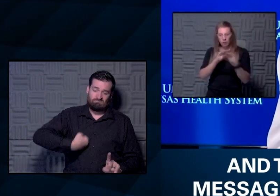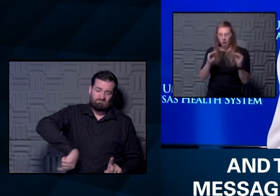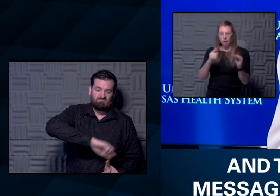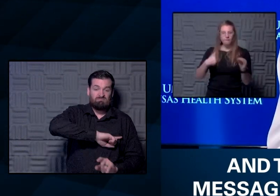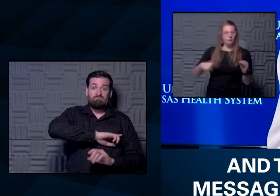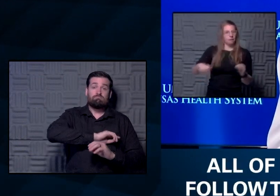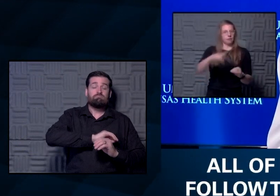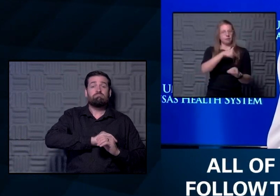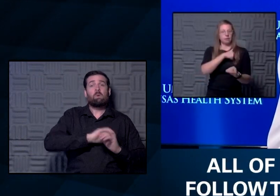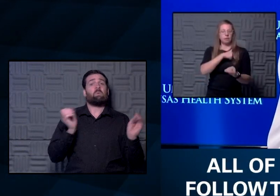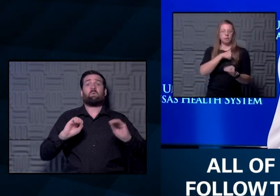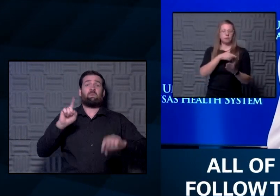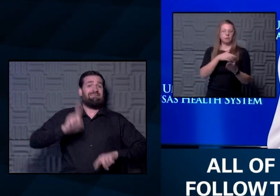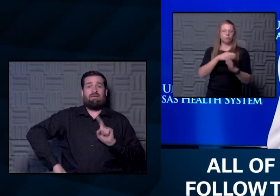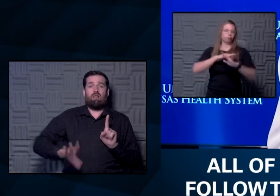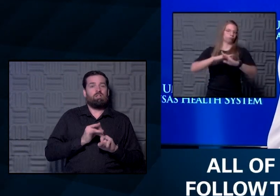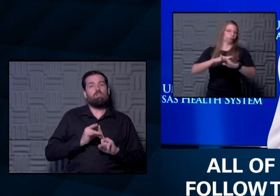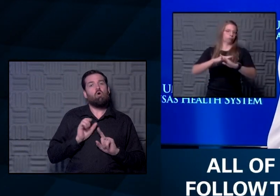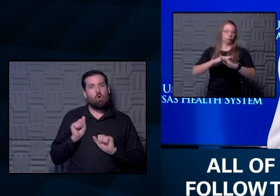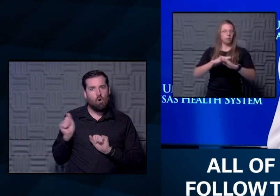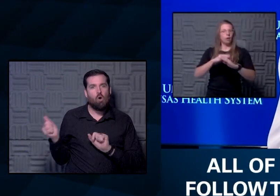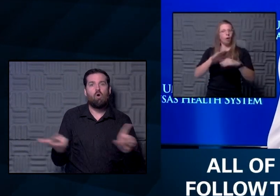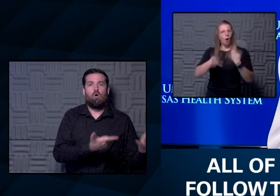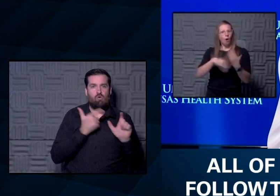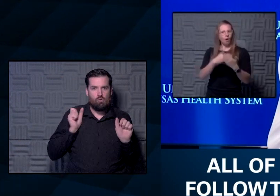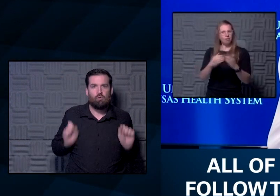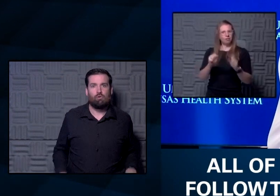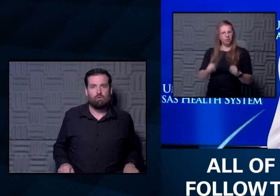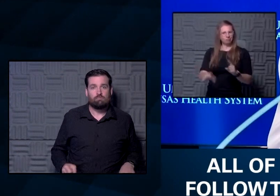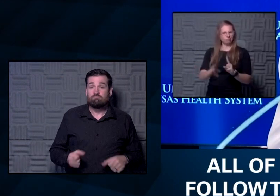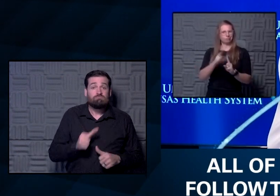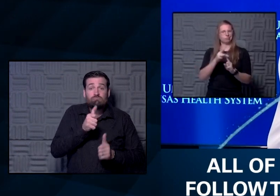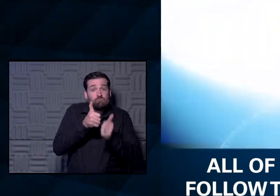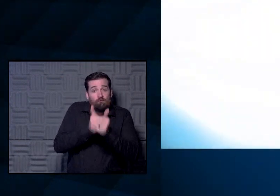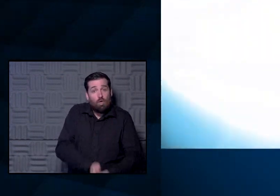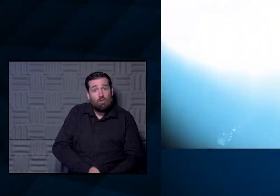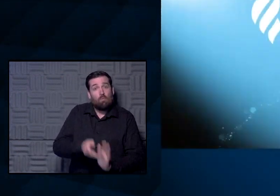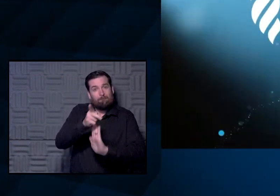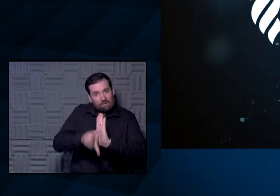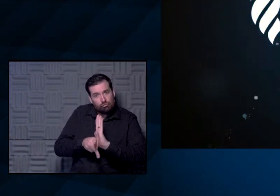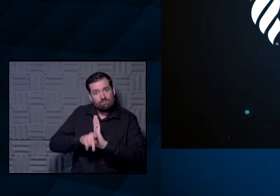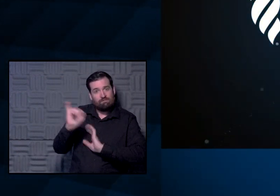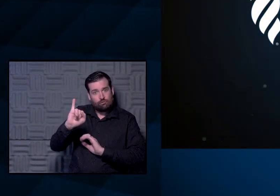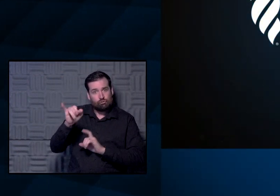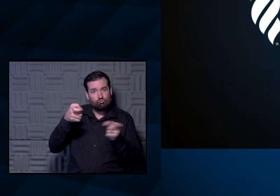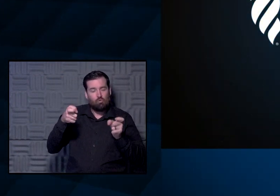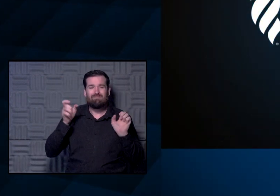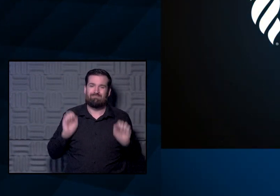immune from it. All of us are susceptible if we don't follow the pillars of infection control.